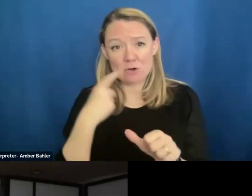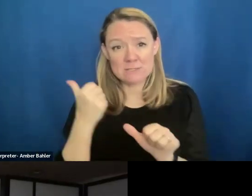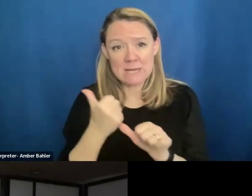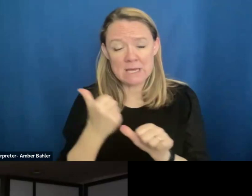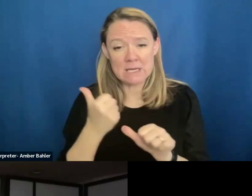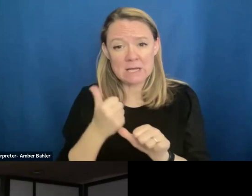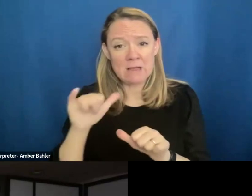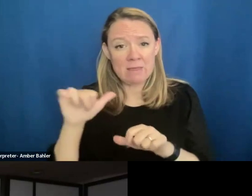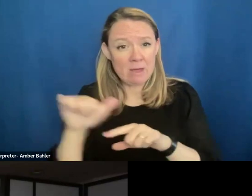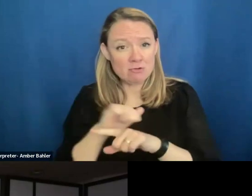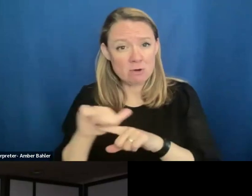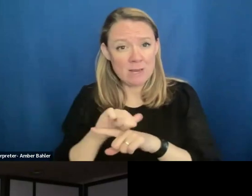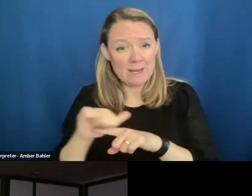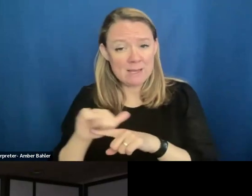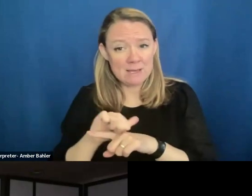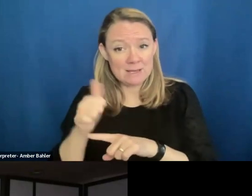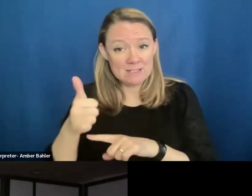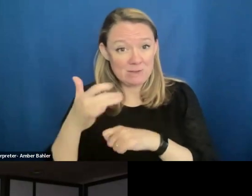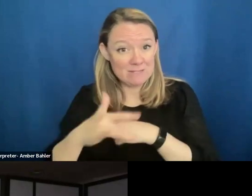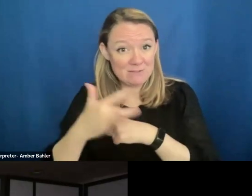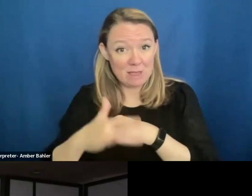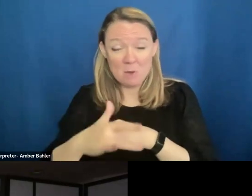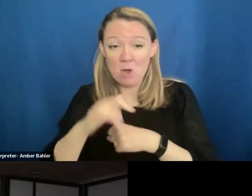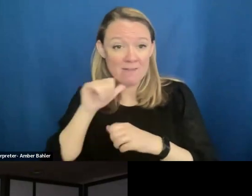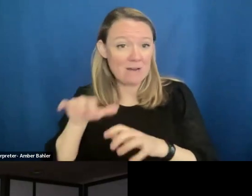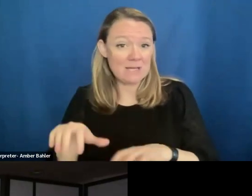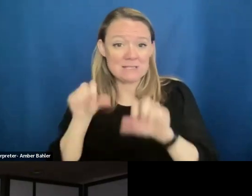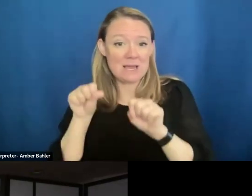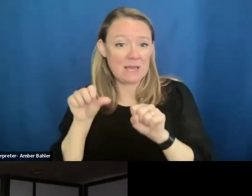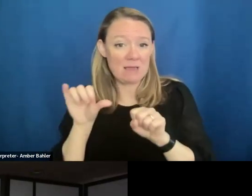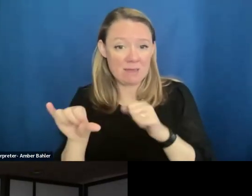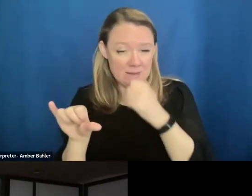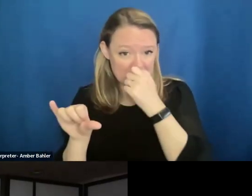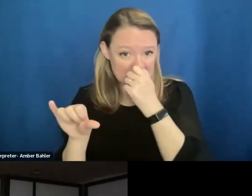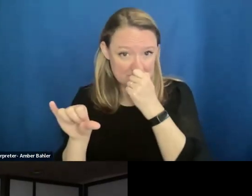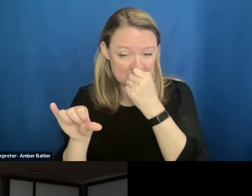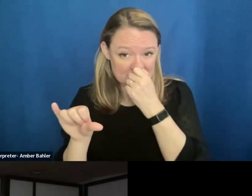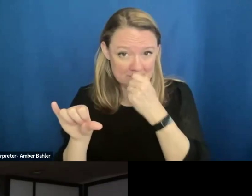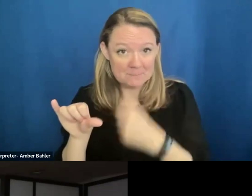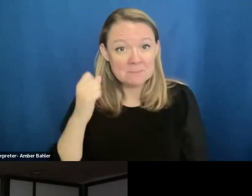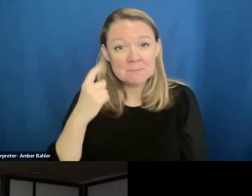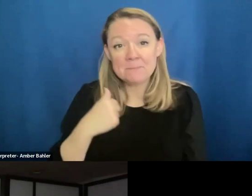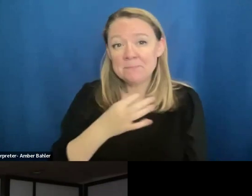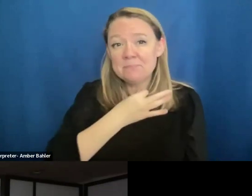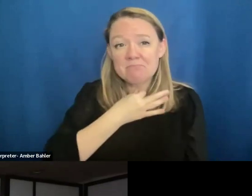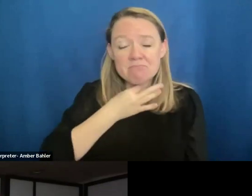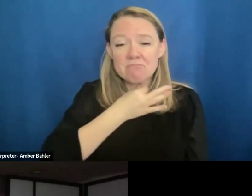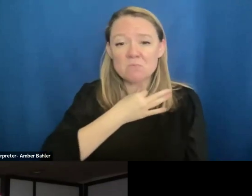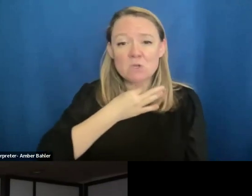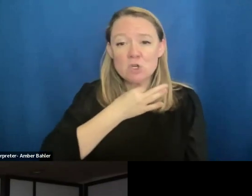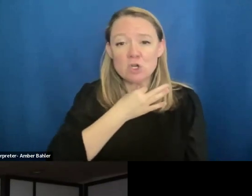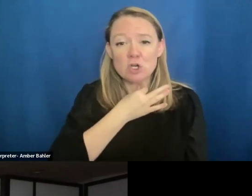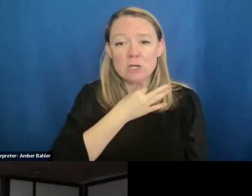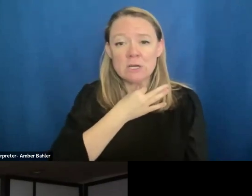and widely available. I haven't taken it myself, but I am curious about what level of substance use